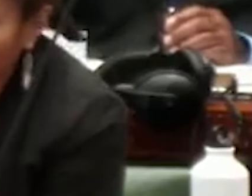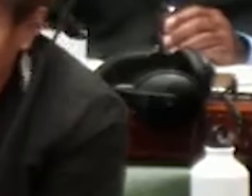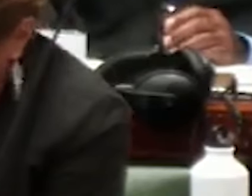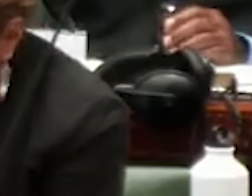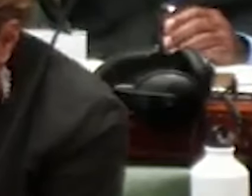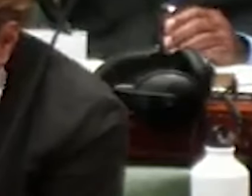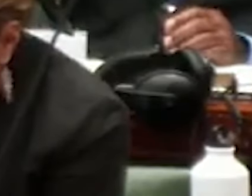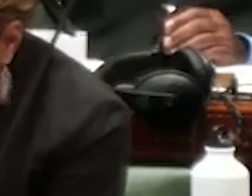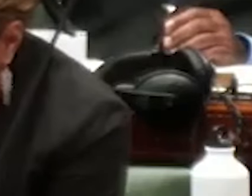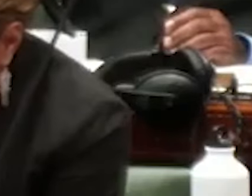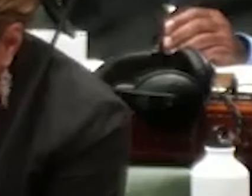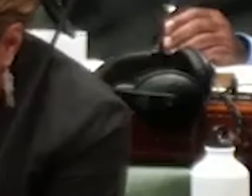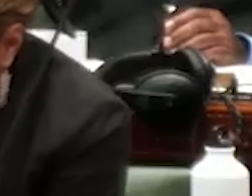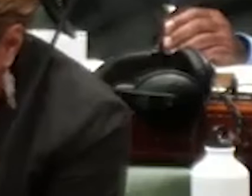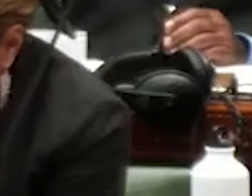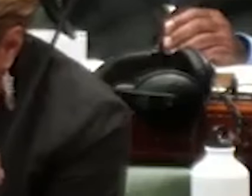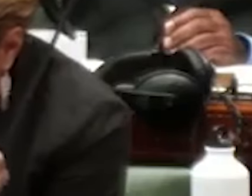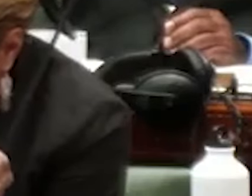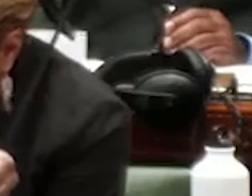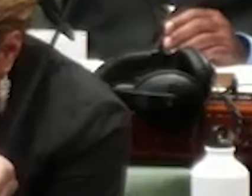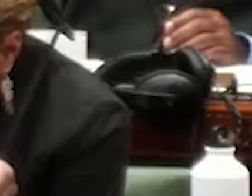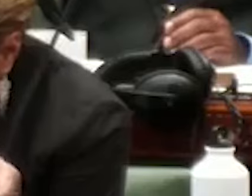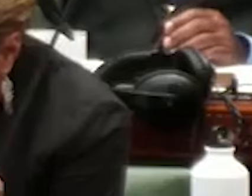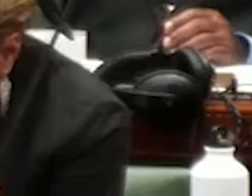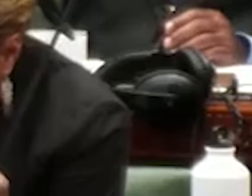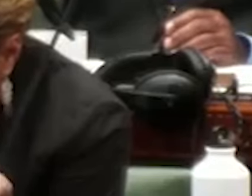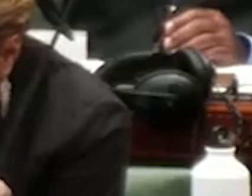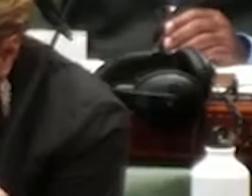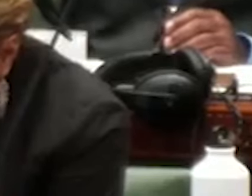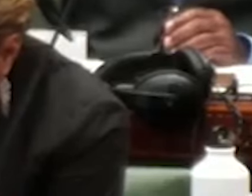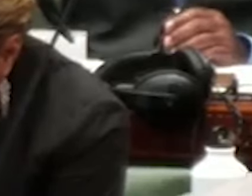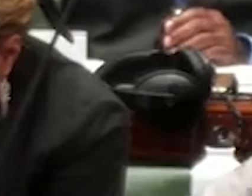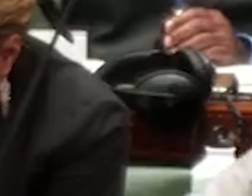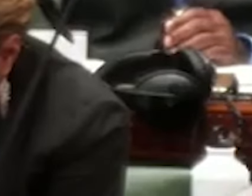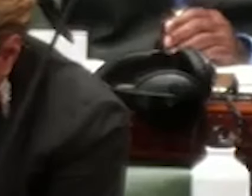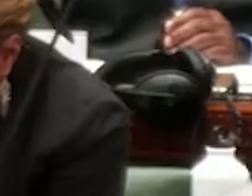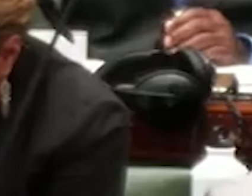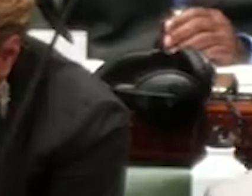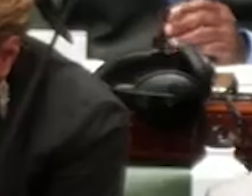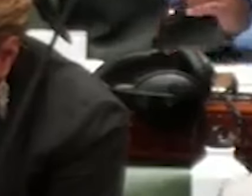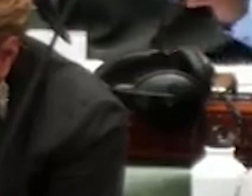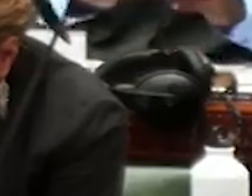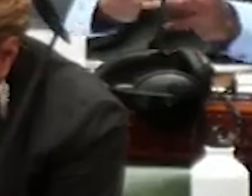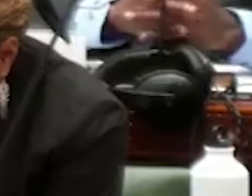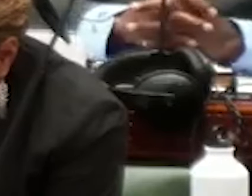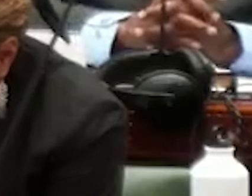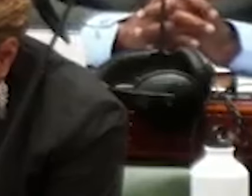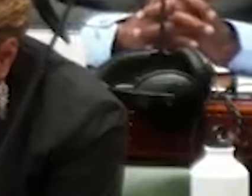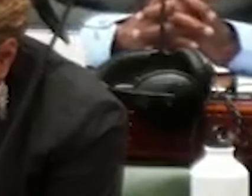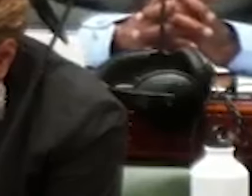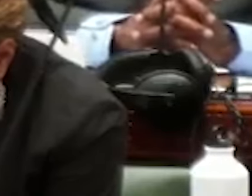been landed with in terms of dealing with the municipal council and cities. And the report of